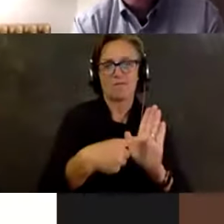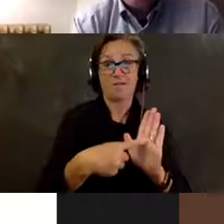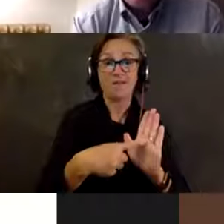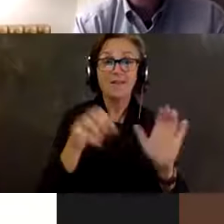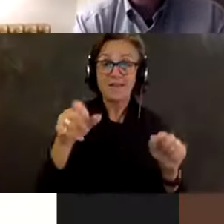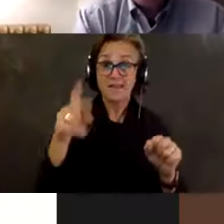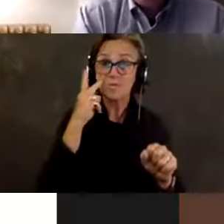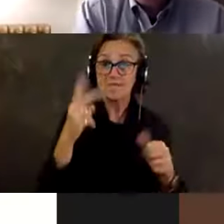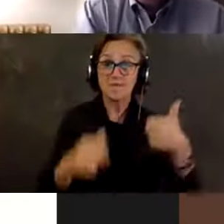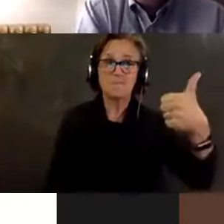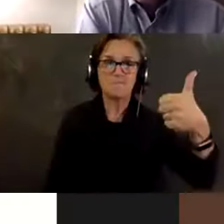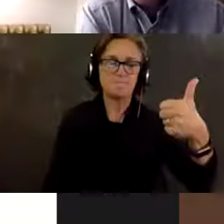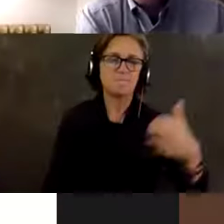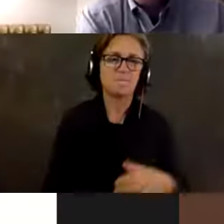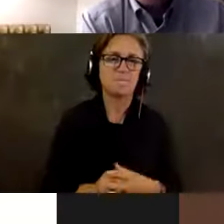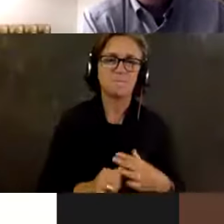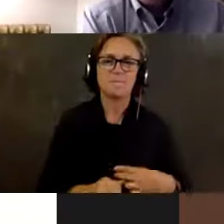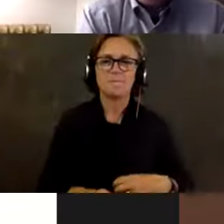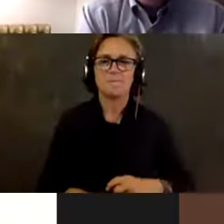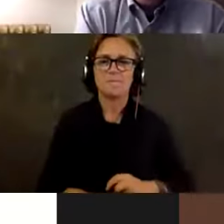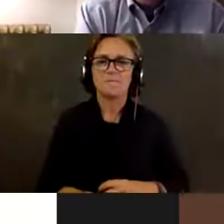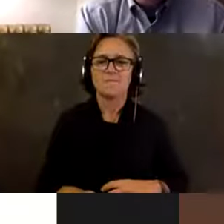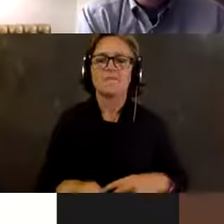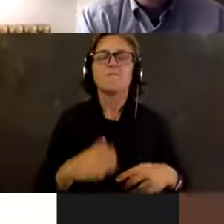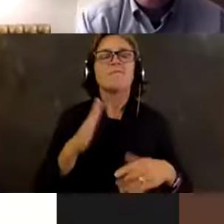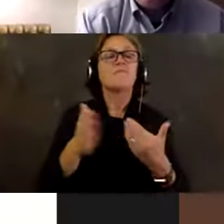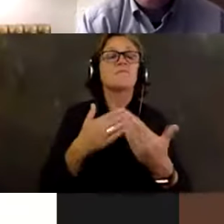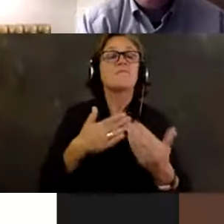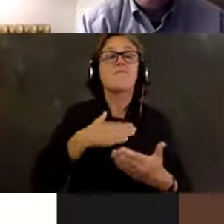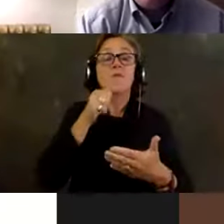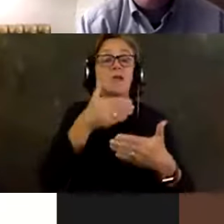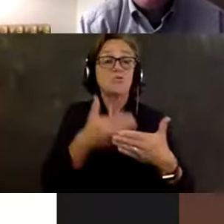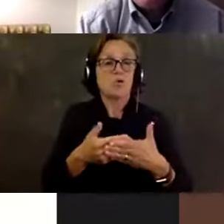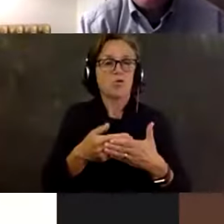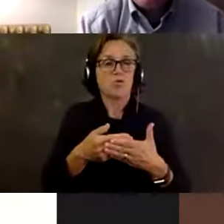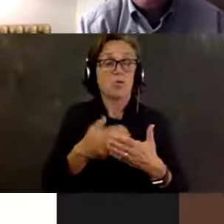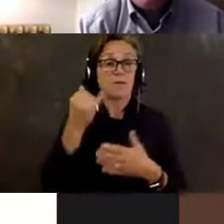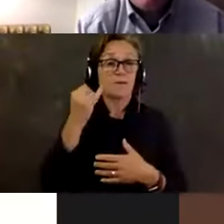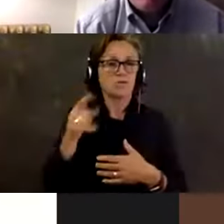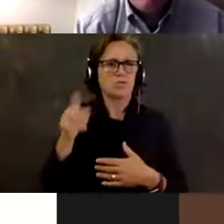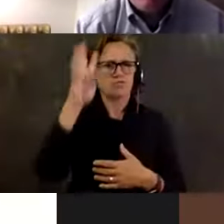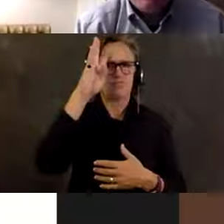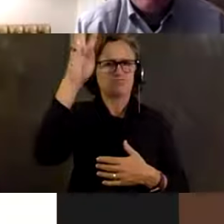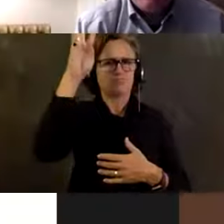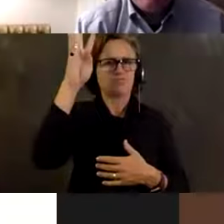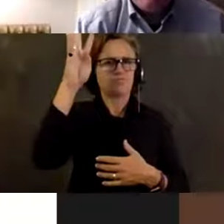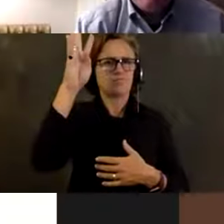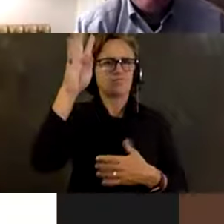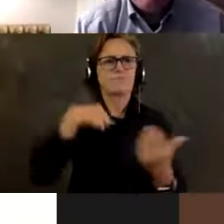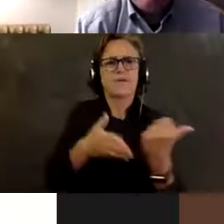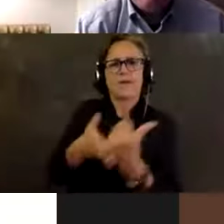Grace? Yes. Yeah. And my daughter was the one who thought of the book, and I just helped her write it